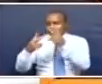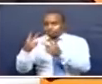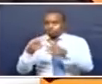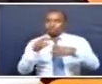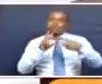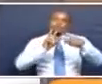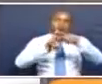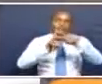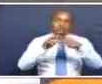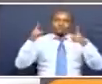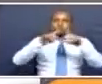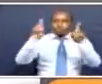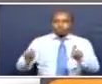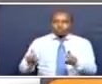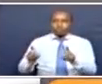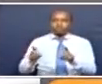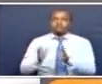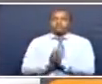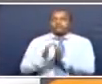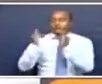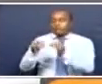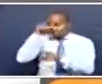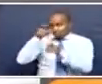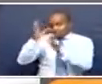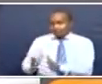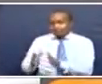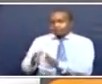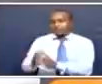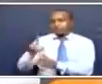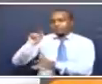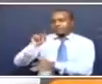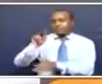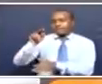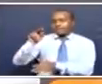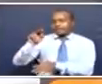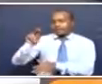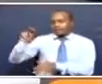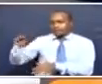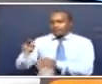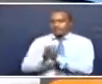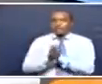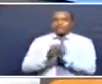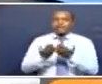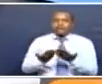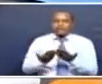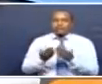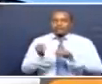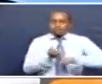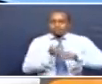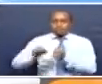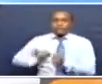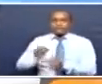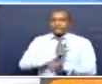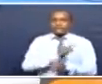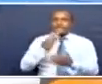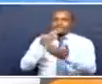Mudomi Njuki, the newly elected governor of Tharaka Nithi County, and Senator Moses Kajwang of Homa Bay County. Thank you so much for both for making